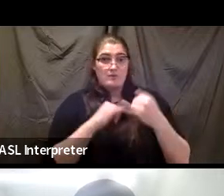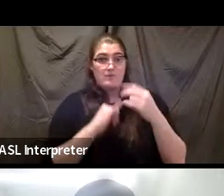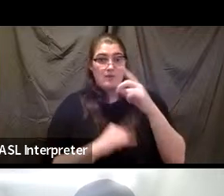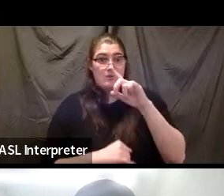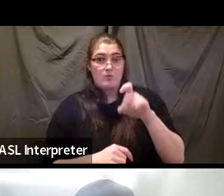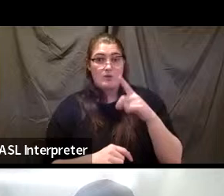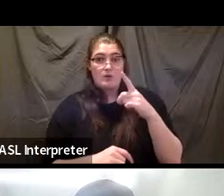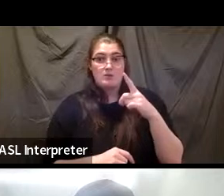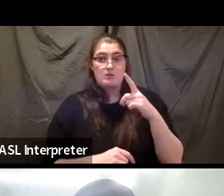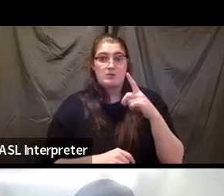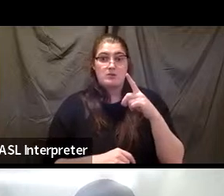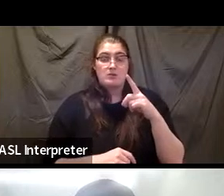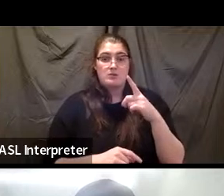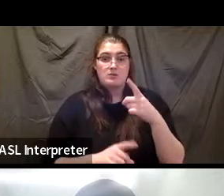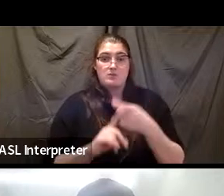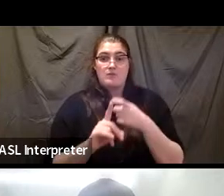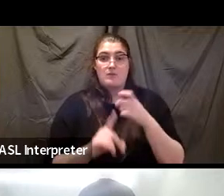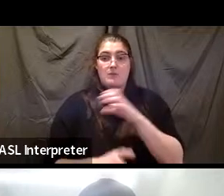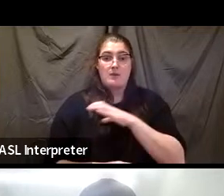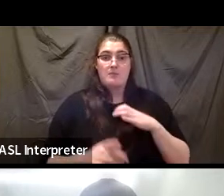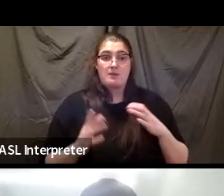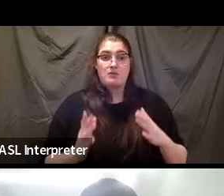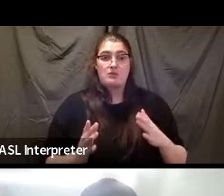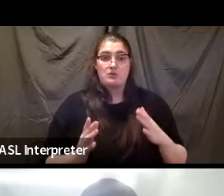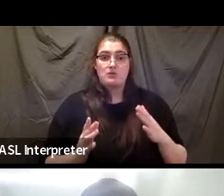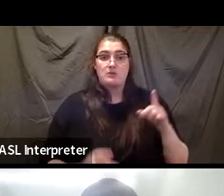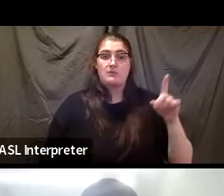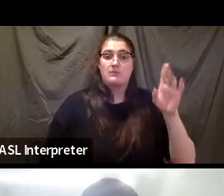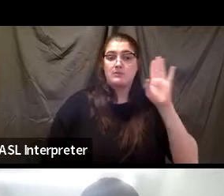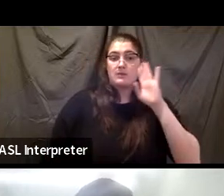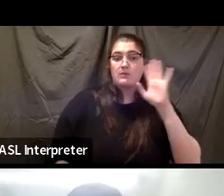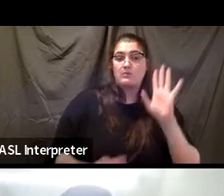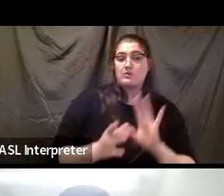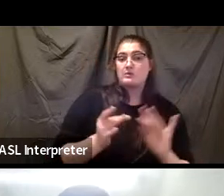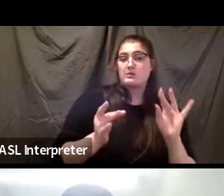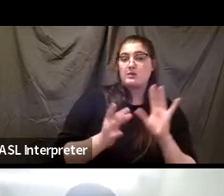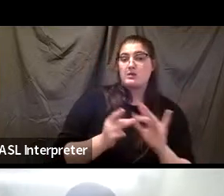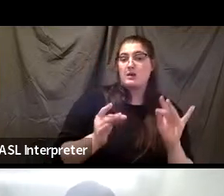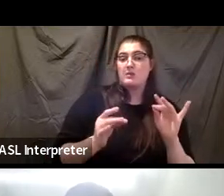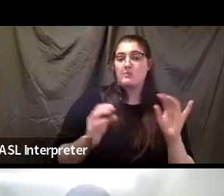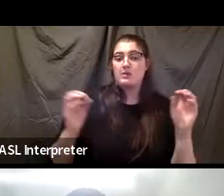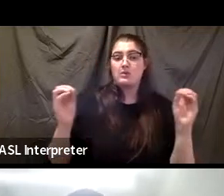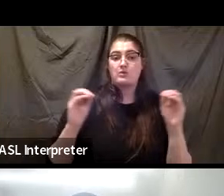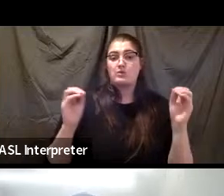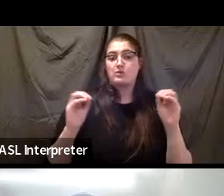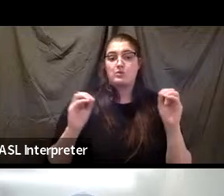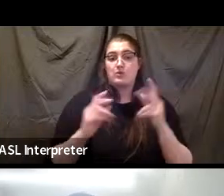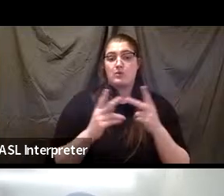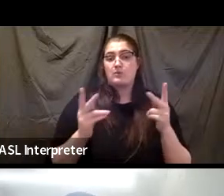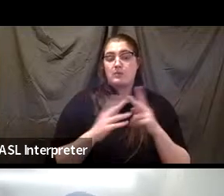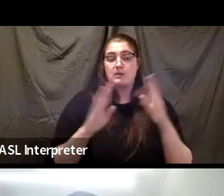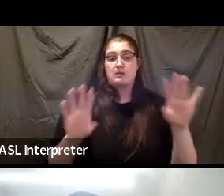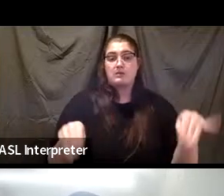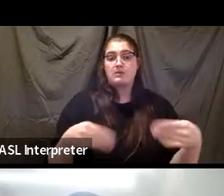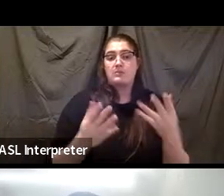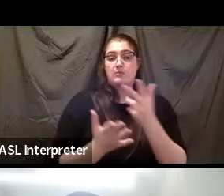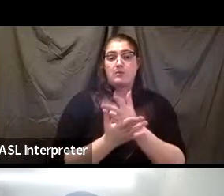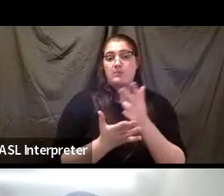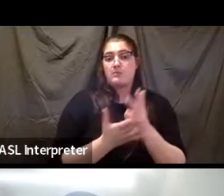commission? I would just make comment that so there's nowhere to provide parking on site. That's